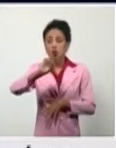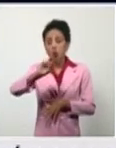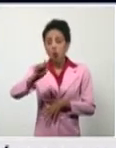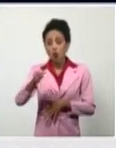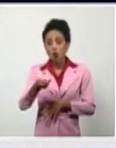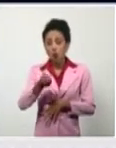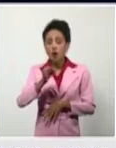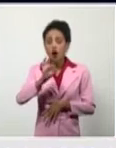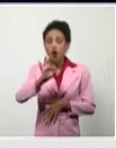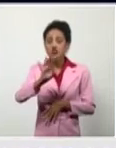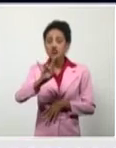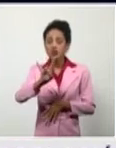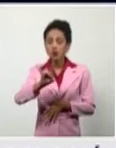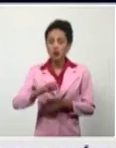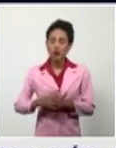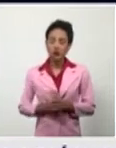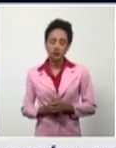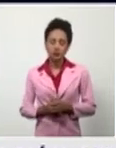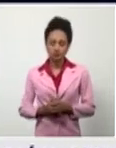5.89.